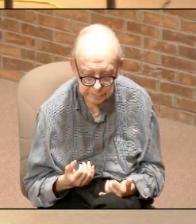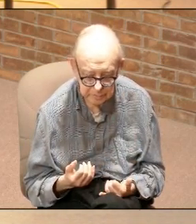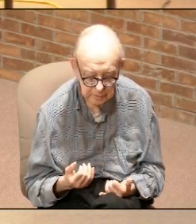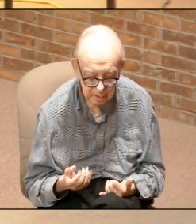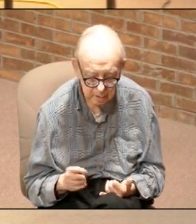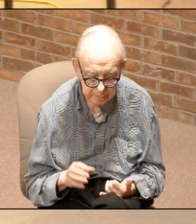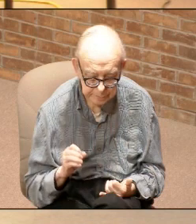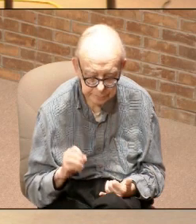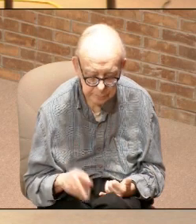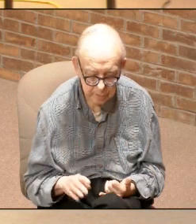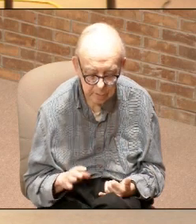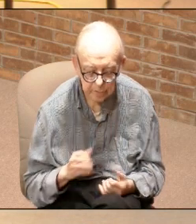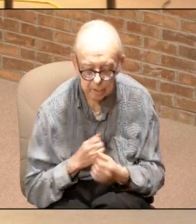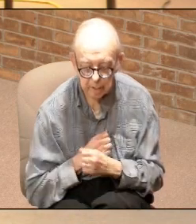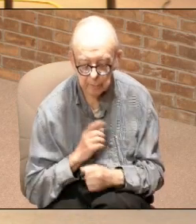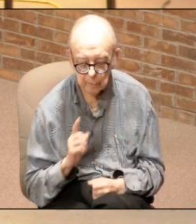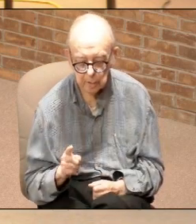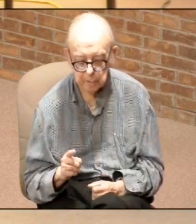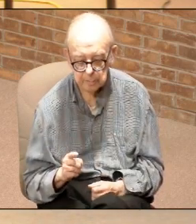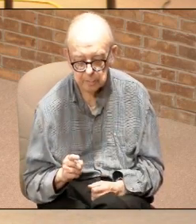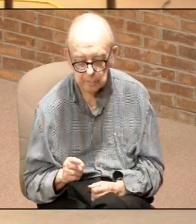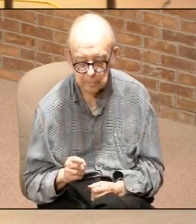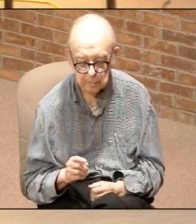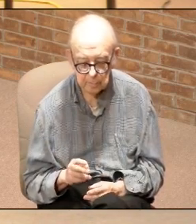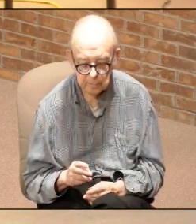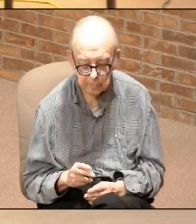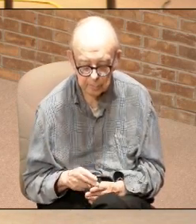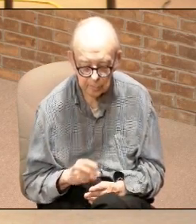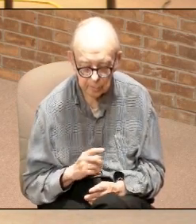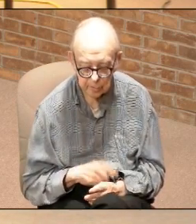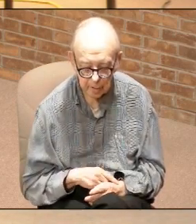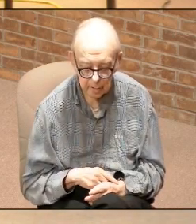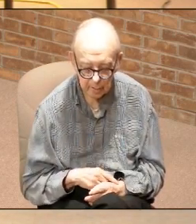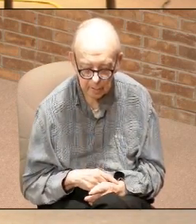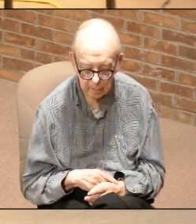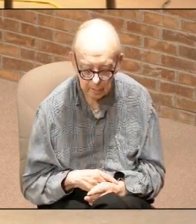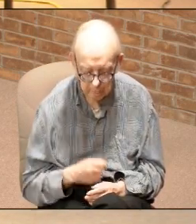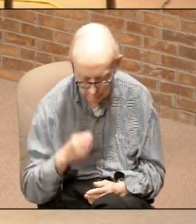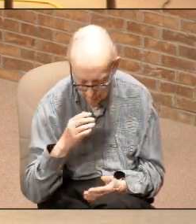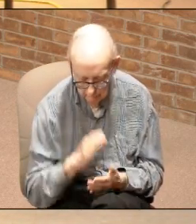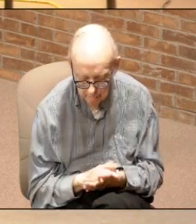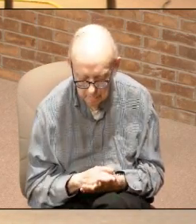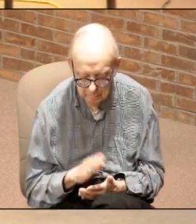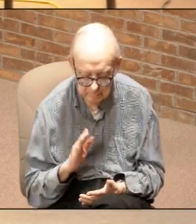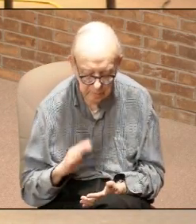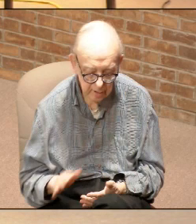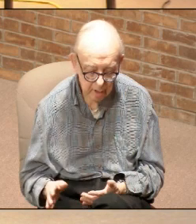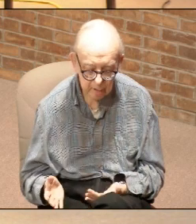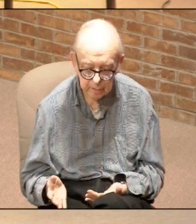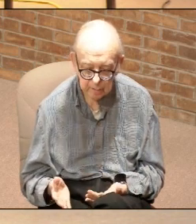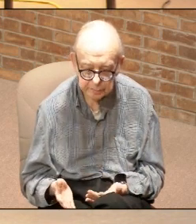where they lost a loved one recently a husband a child